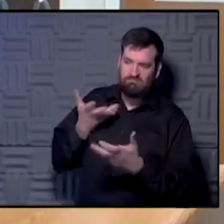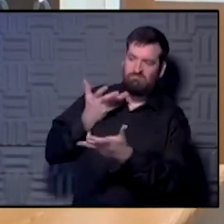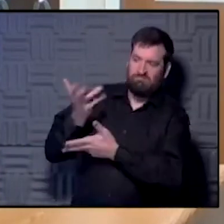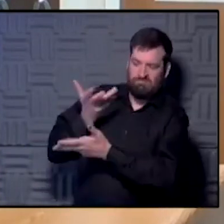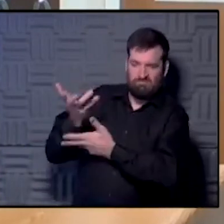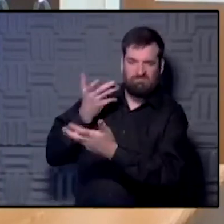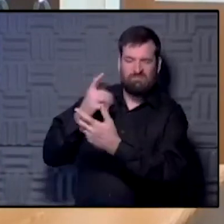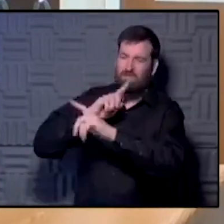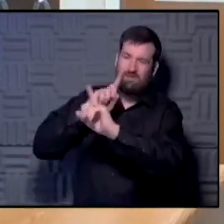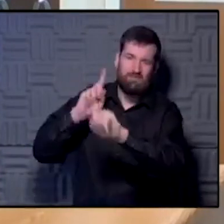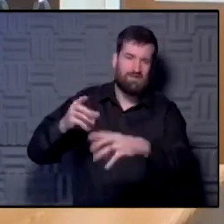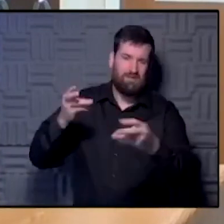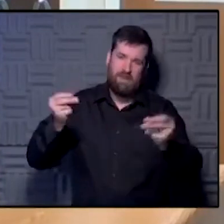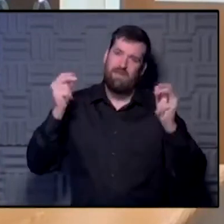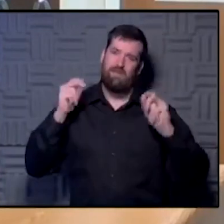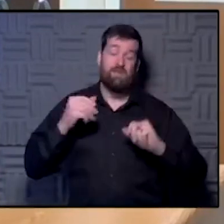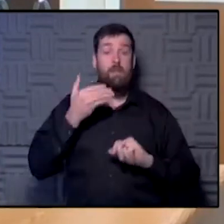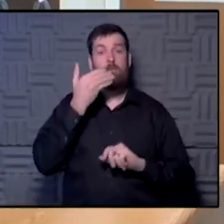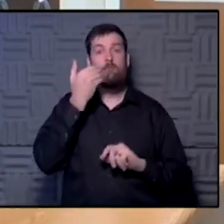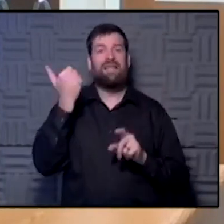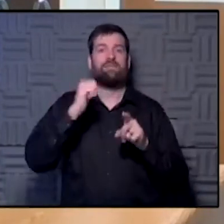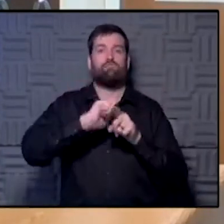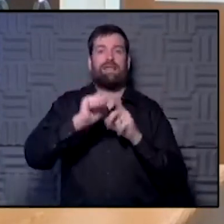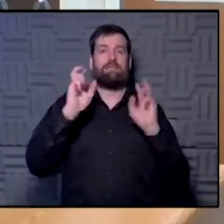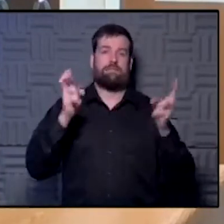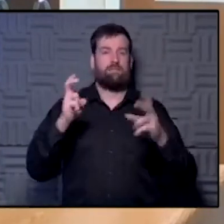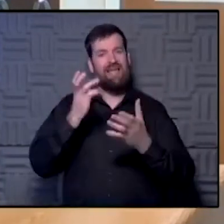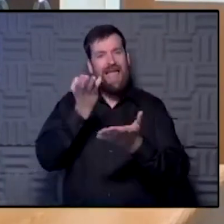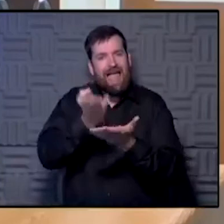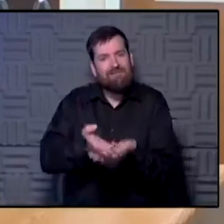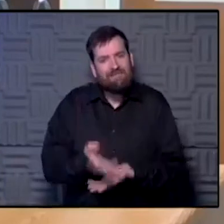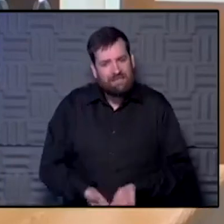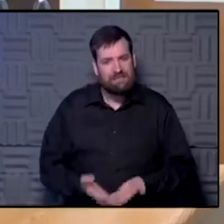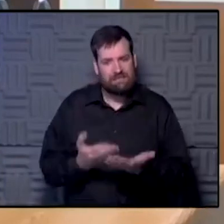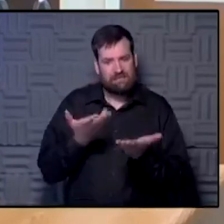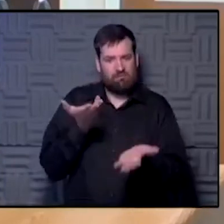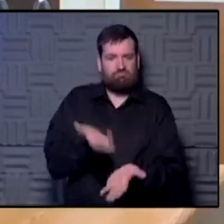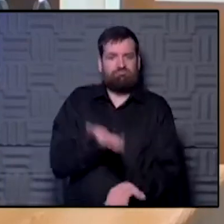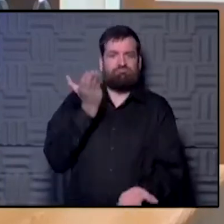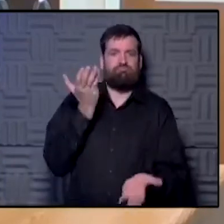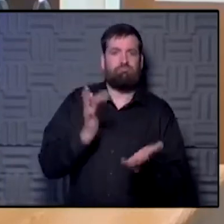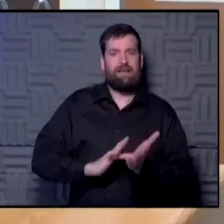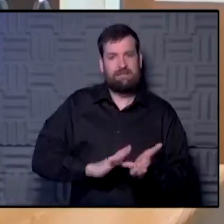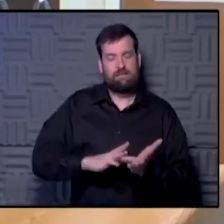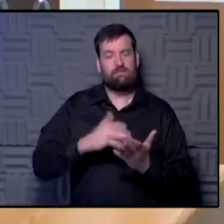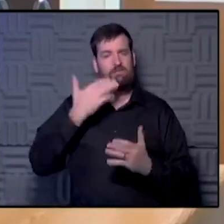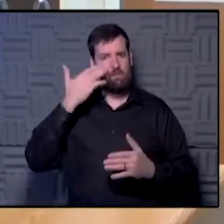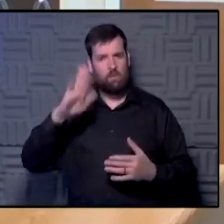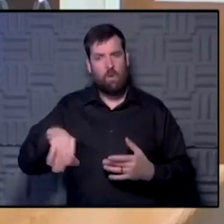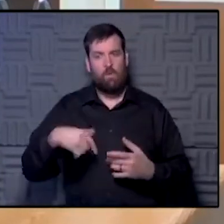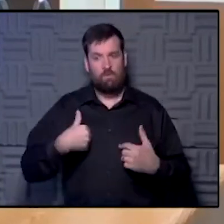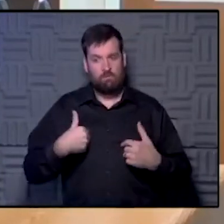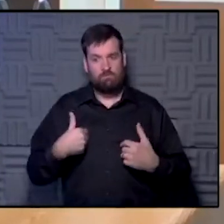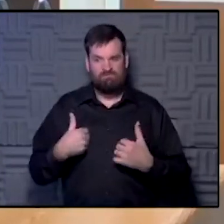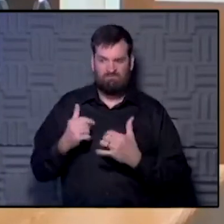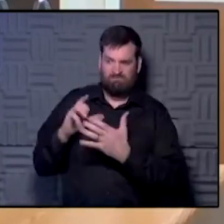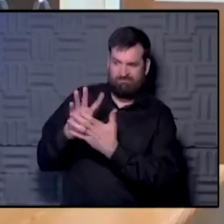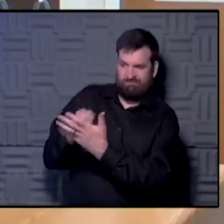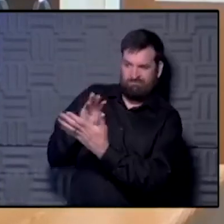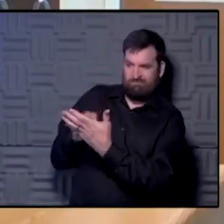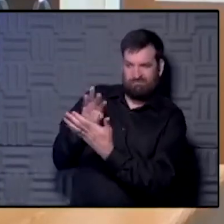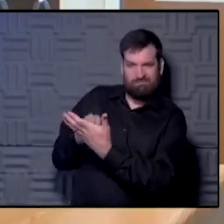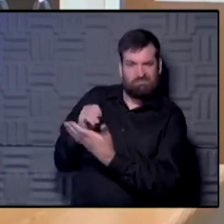immediate response and you get best practice and evidence-based medicine. And just to know that you're practicing